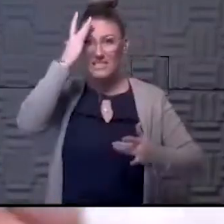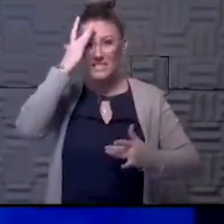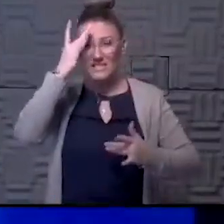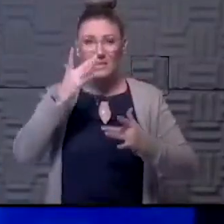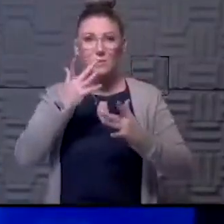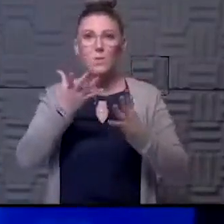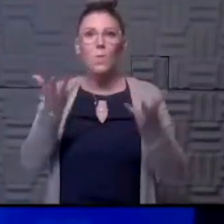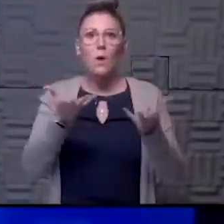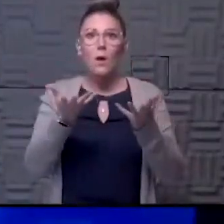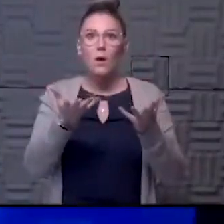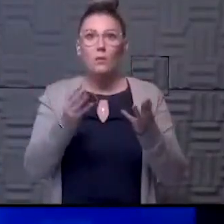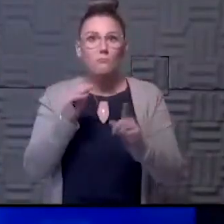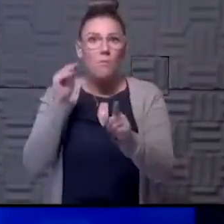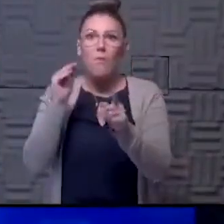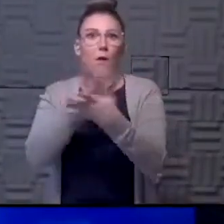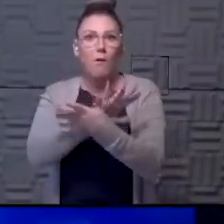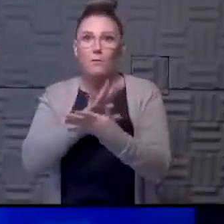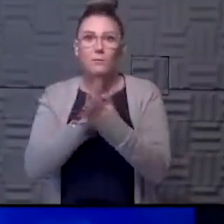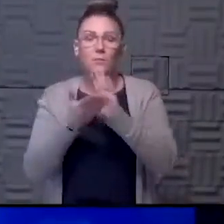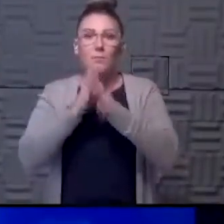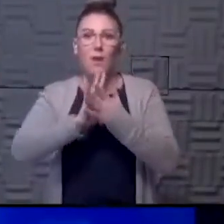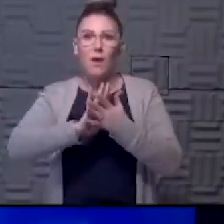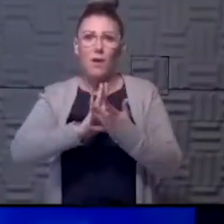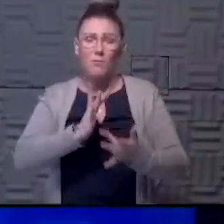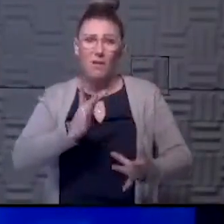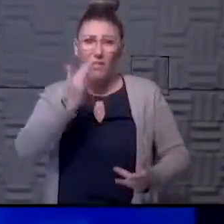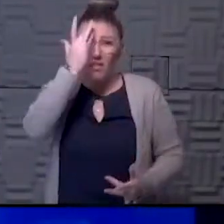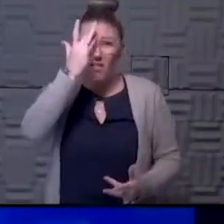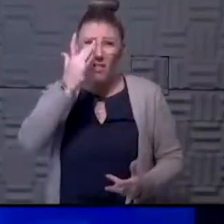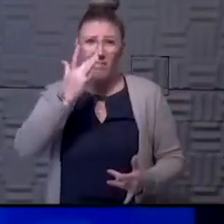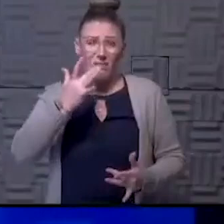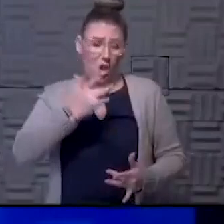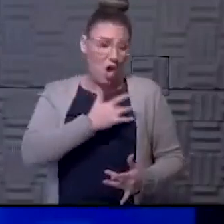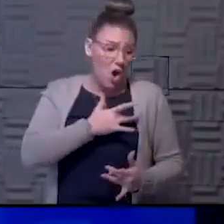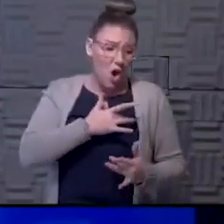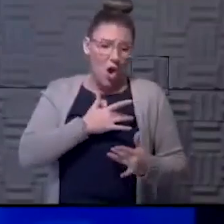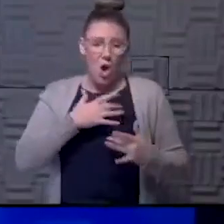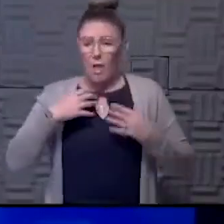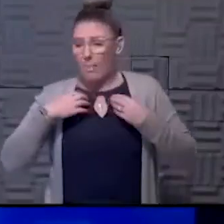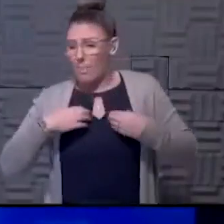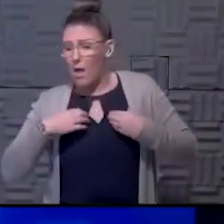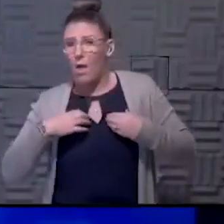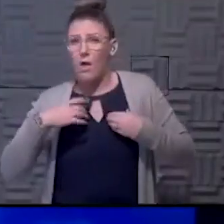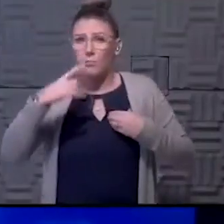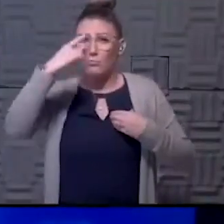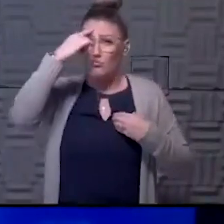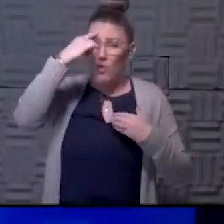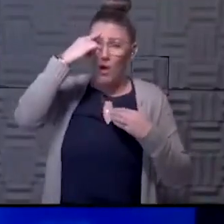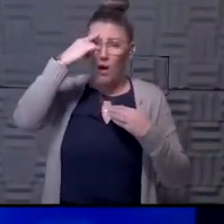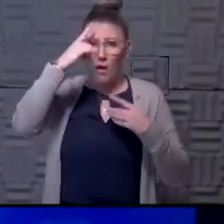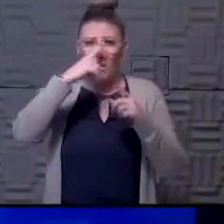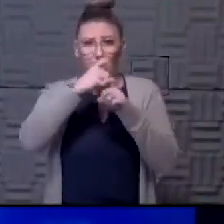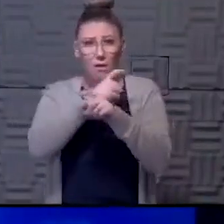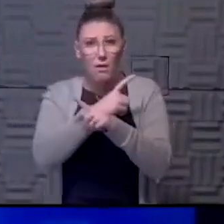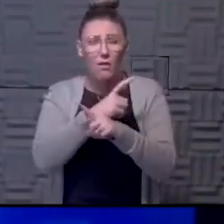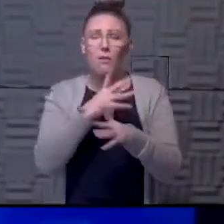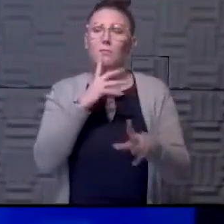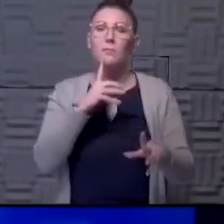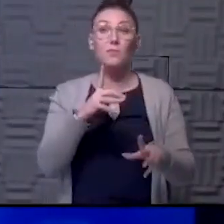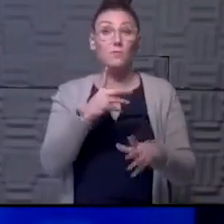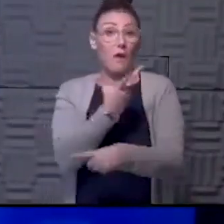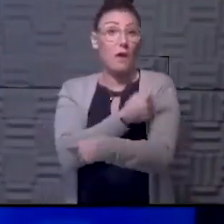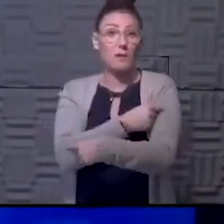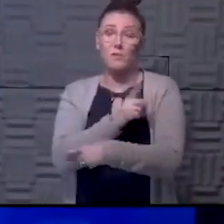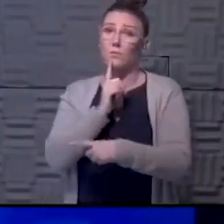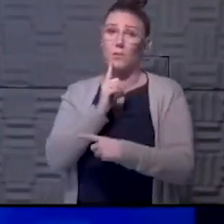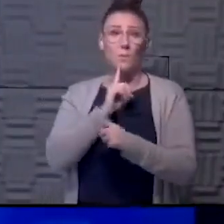sick. And so if you're not getting sick, you're not going to get the heart complications, the lung complications, the brain complications. And so I just think vaccination is